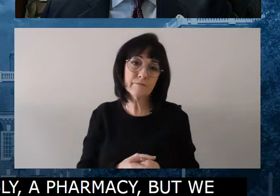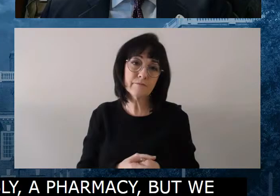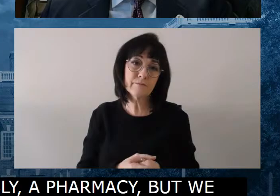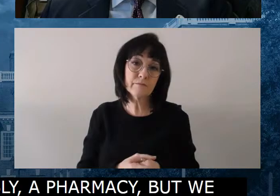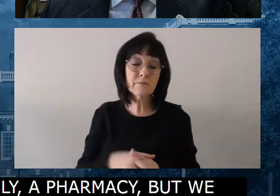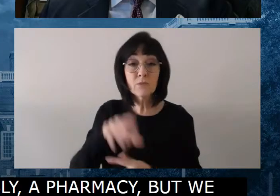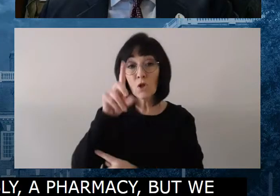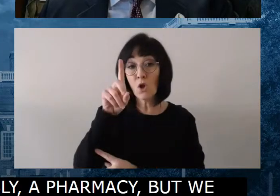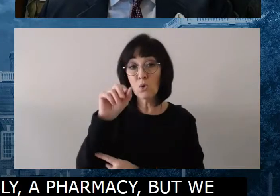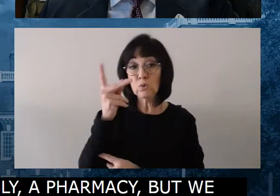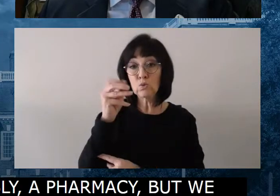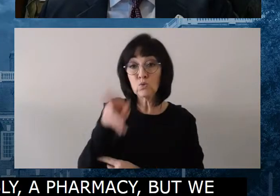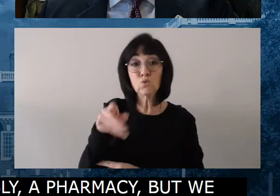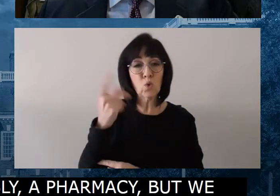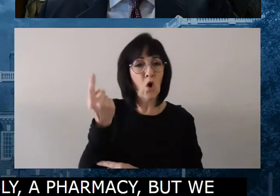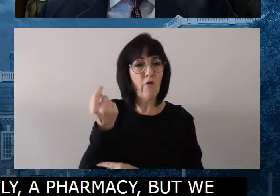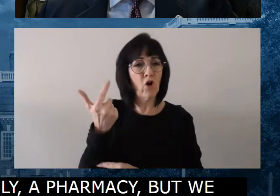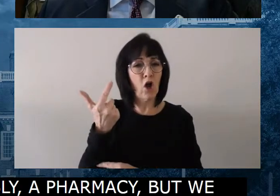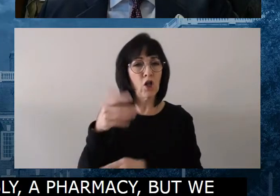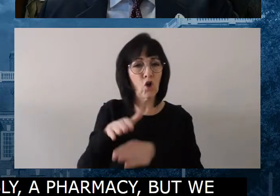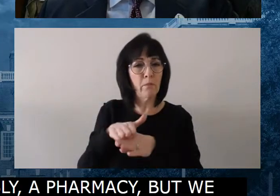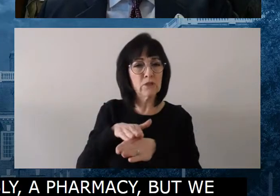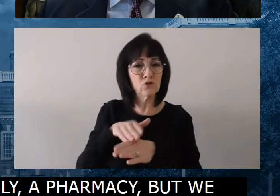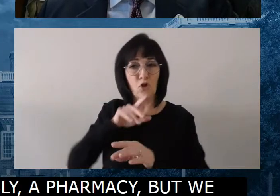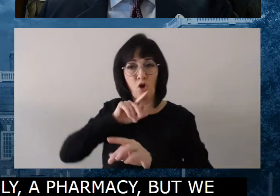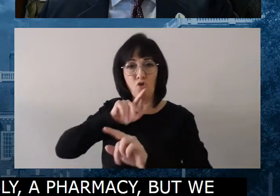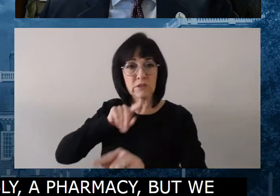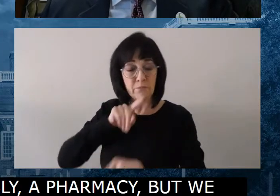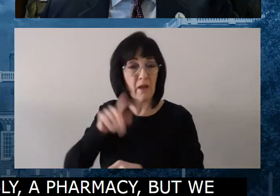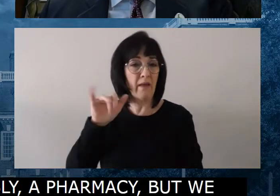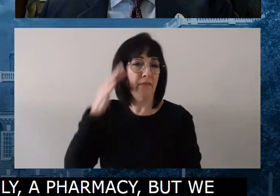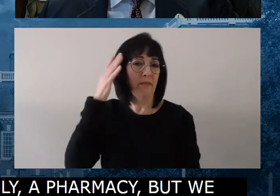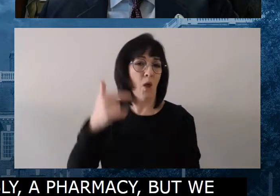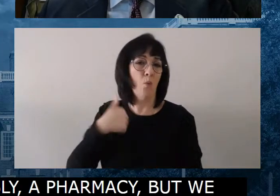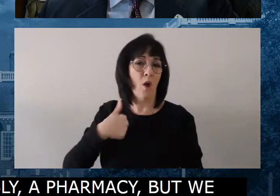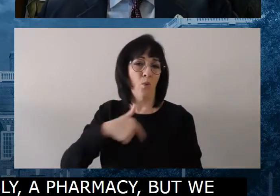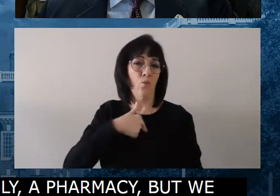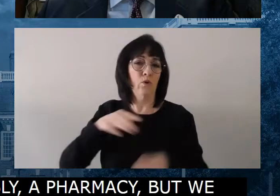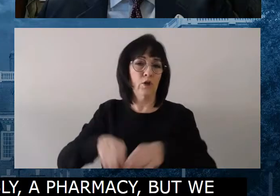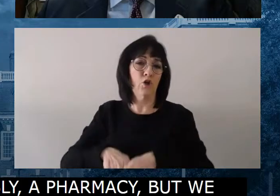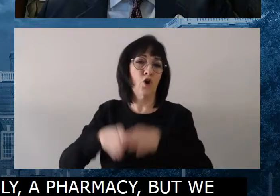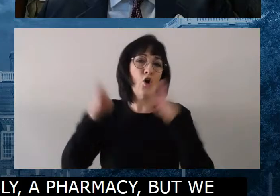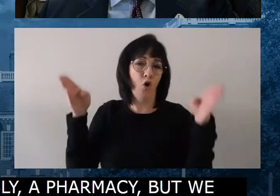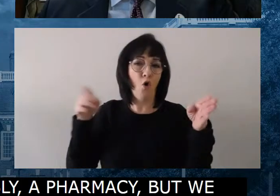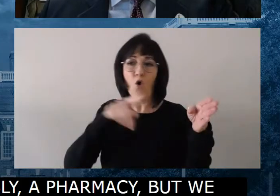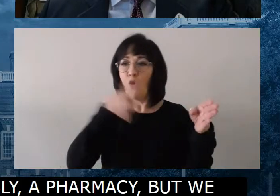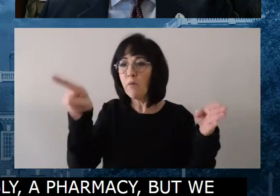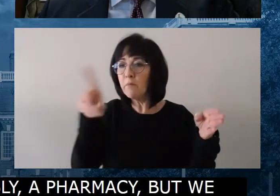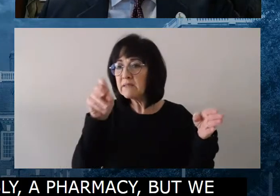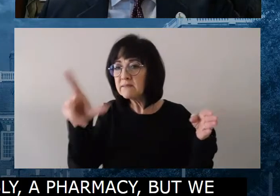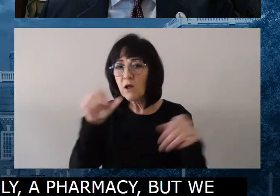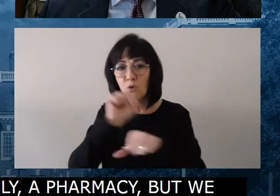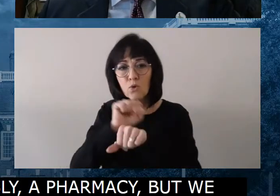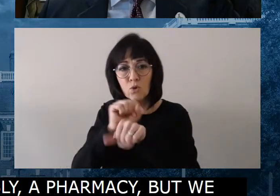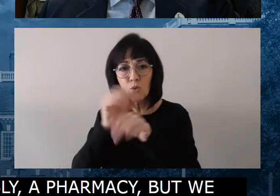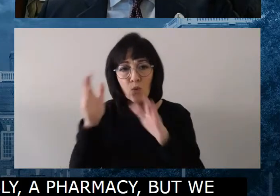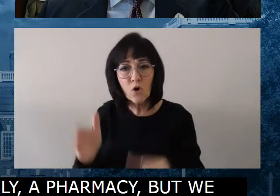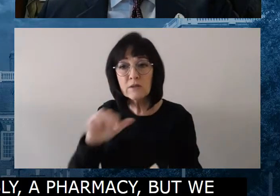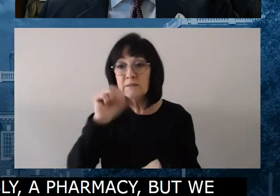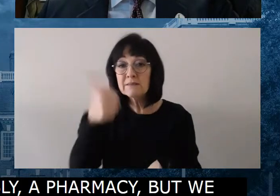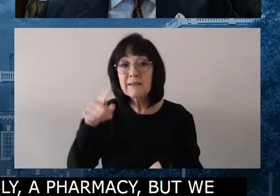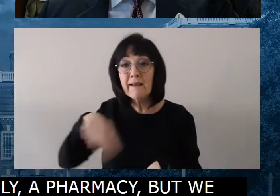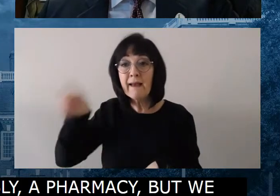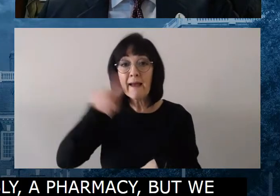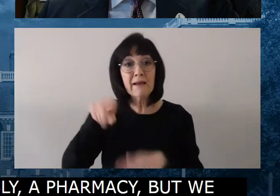Dover site. So we opened that up to some essential Delaware workers, and then to the rest of the state employee workers